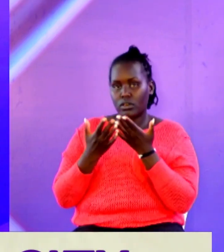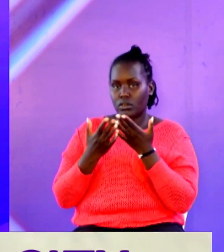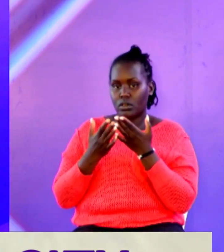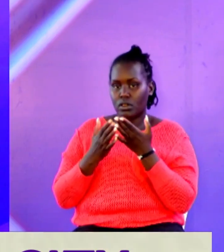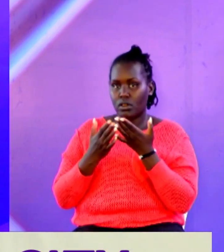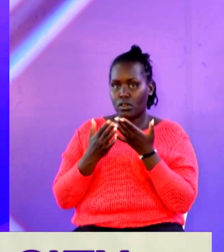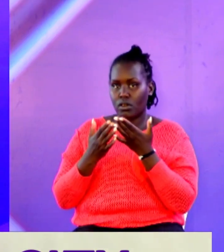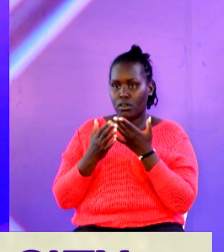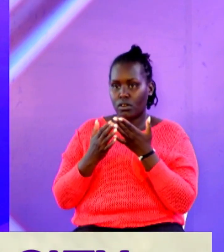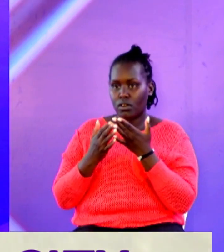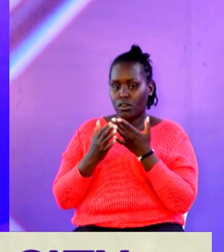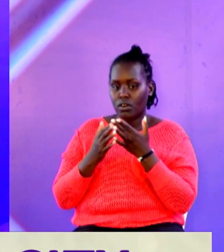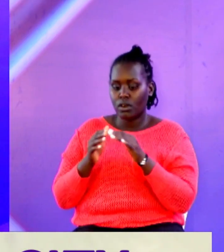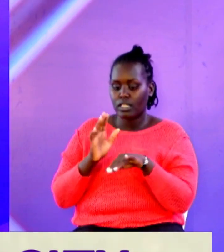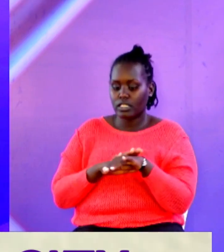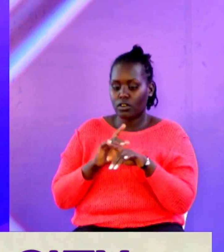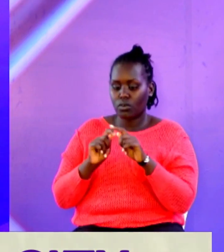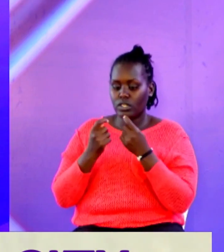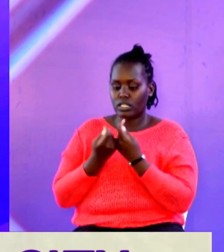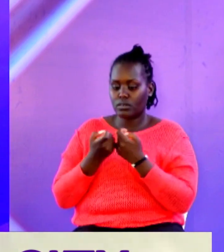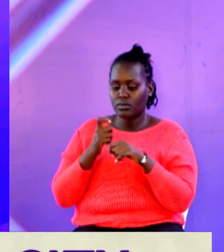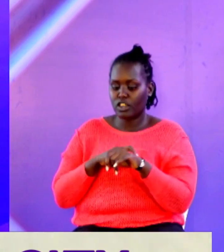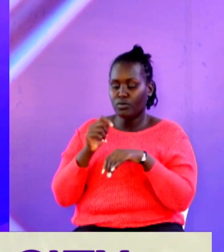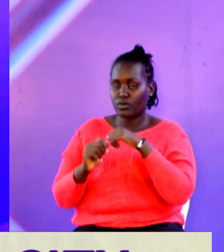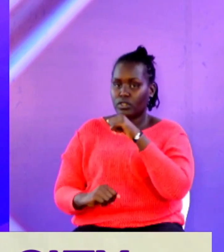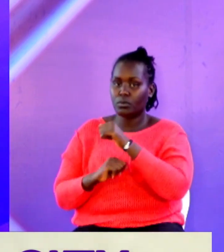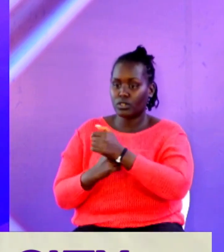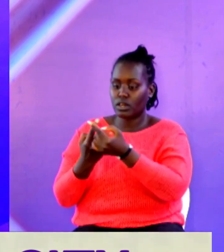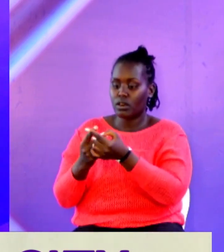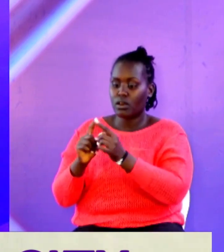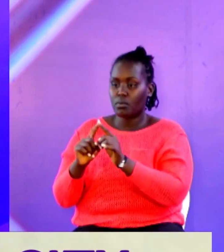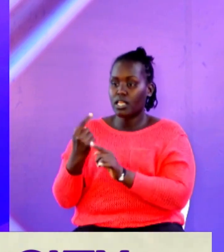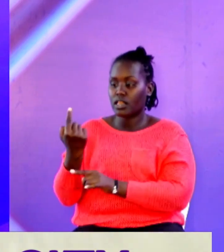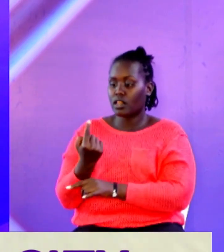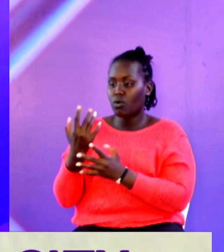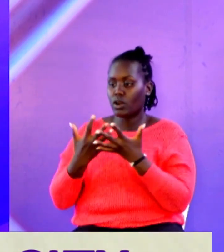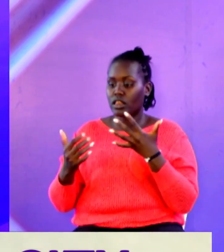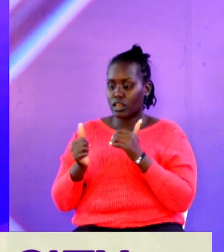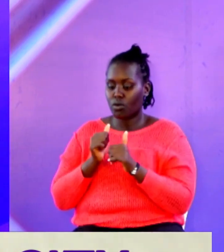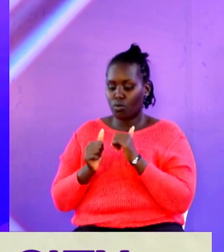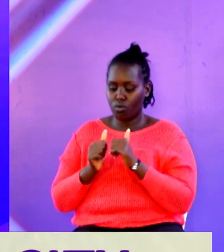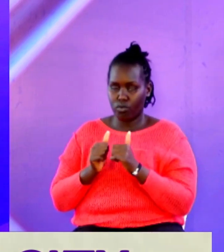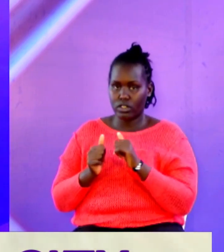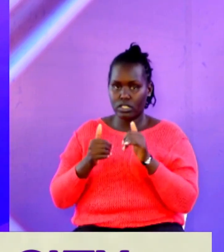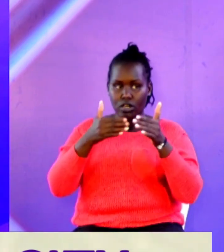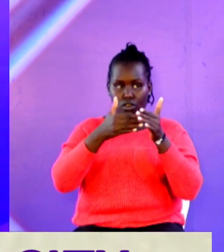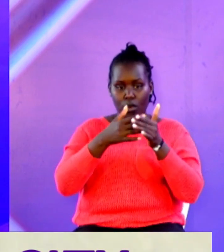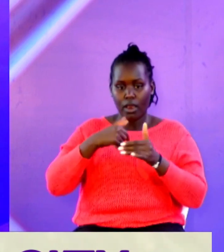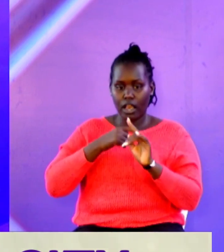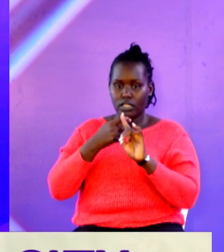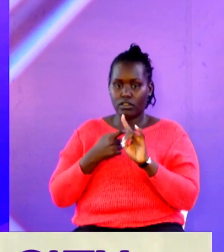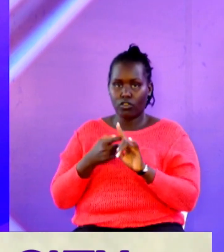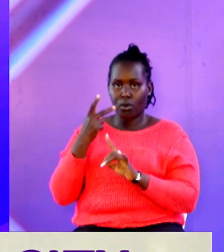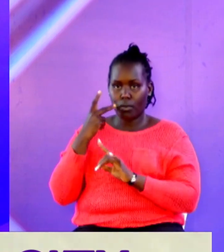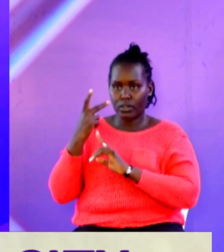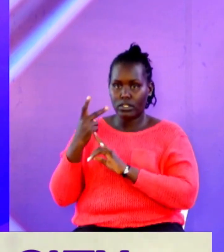towards Arsenal, but it is a good team when you support it. But the only thing that is hindering Arsenal from being seen as